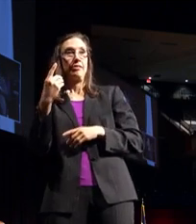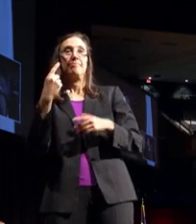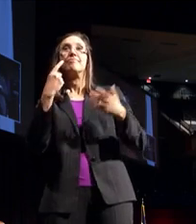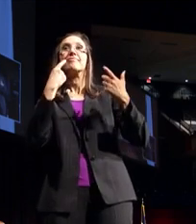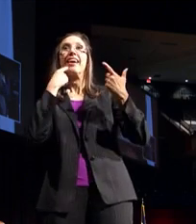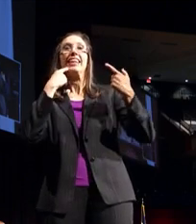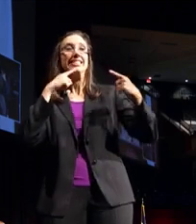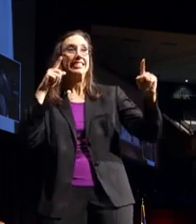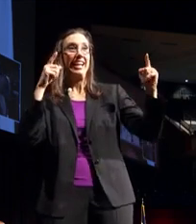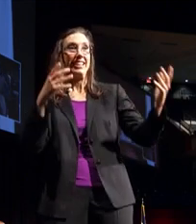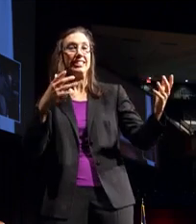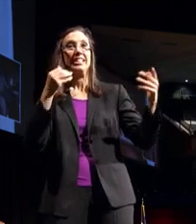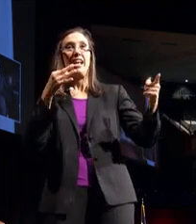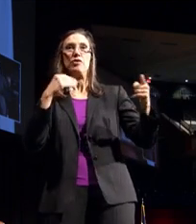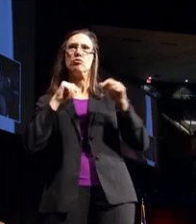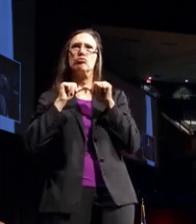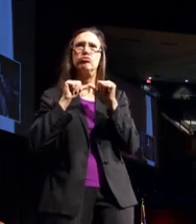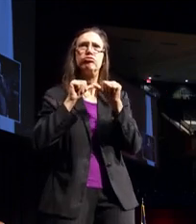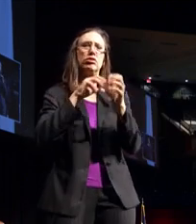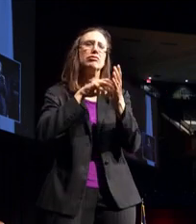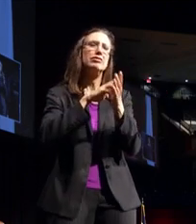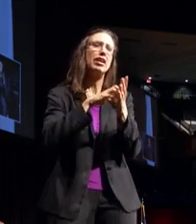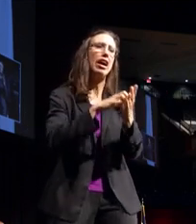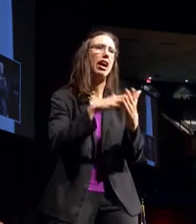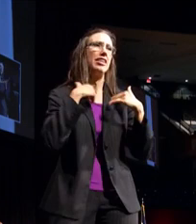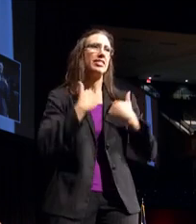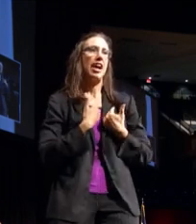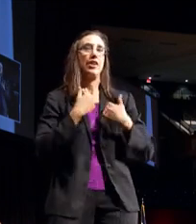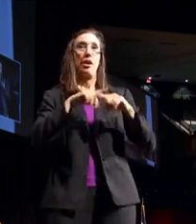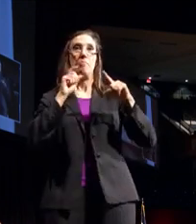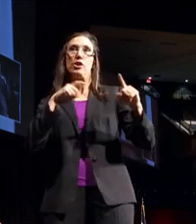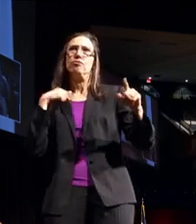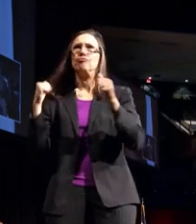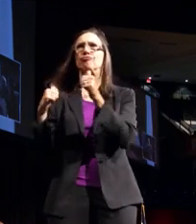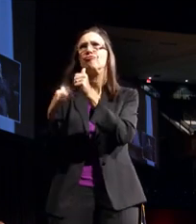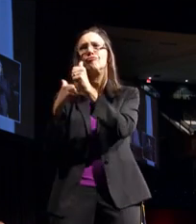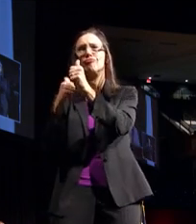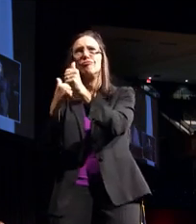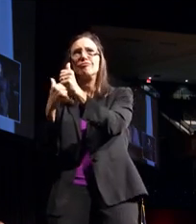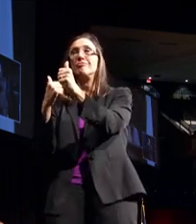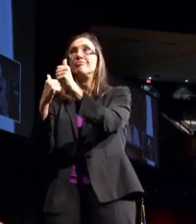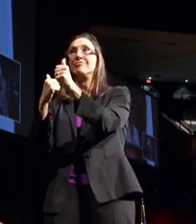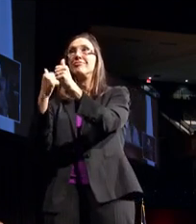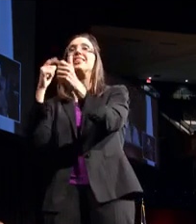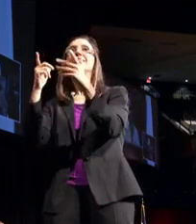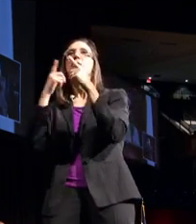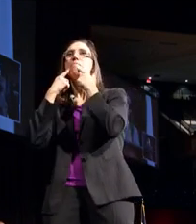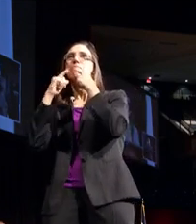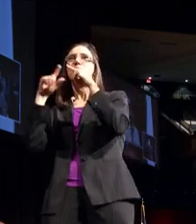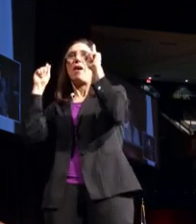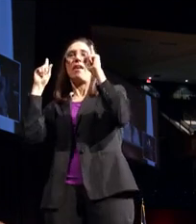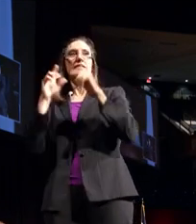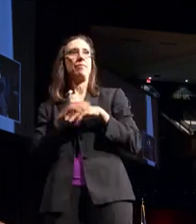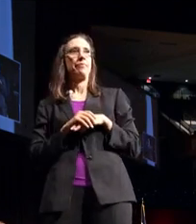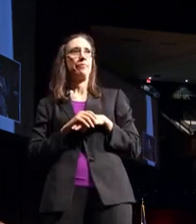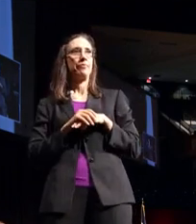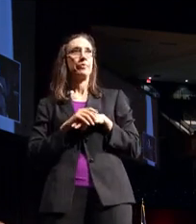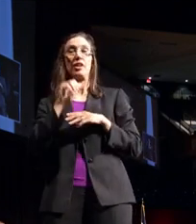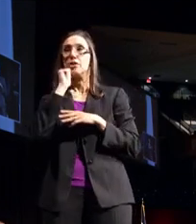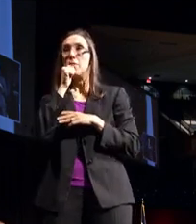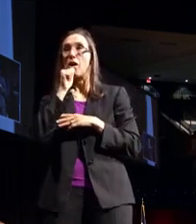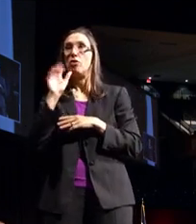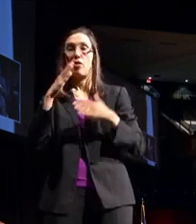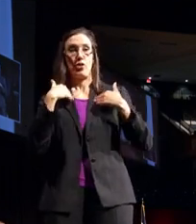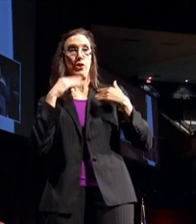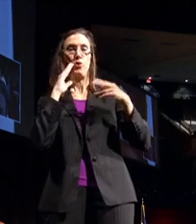youth who has finished tired, have faith and do everything you can to reach your dreams. Tomorrow's youth will look upon us and we'll be